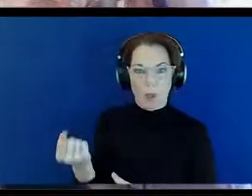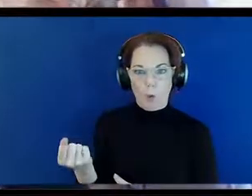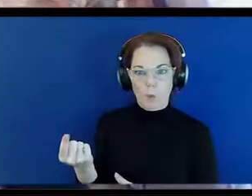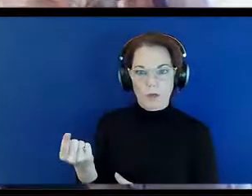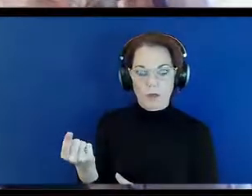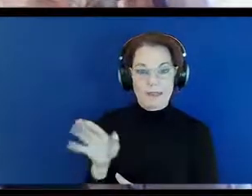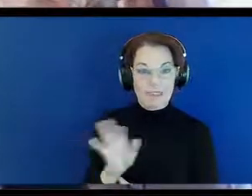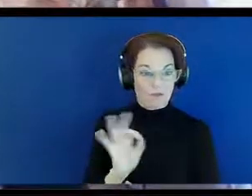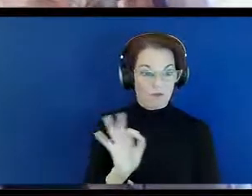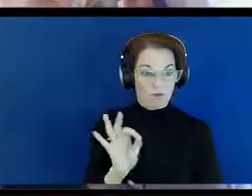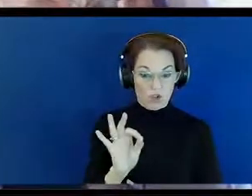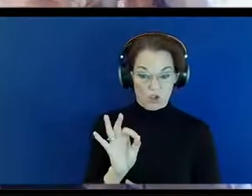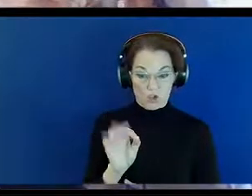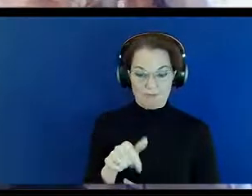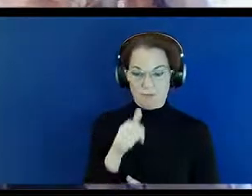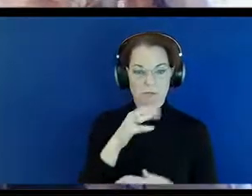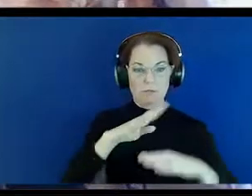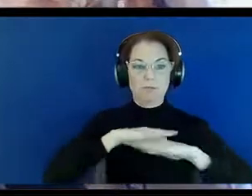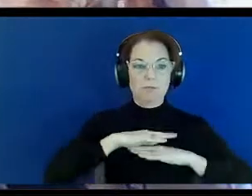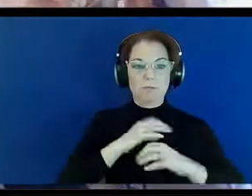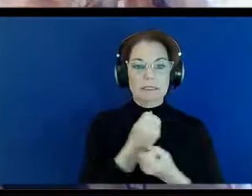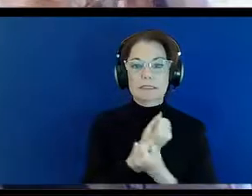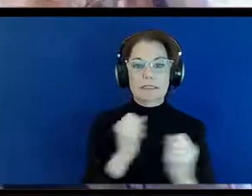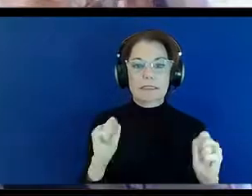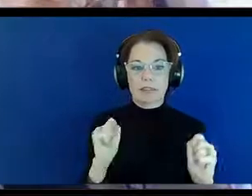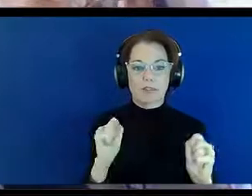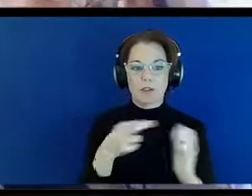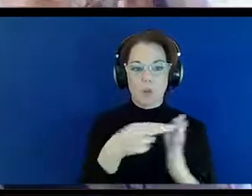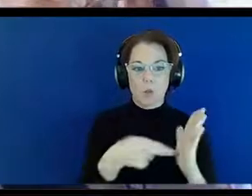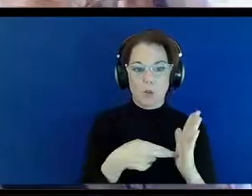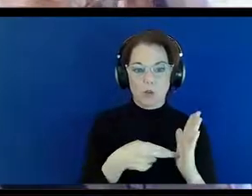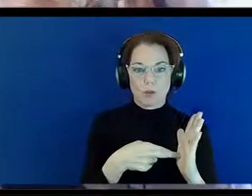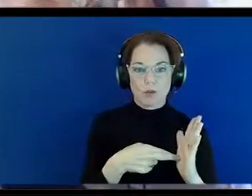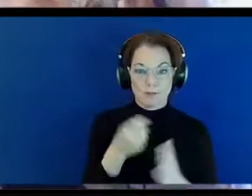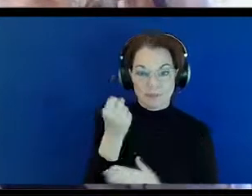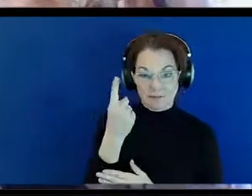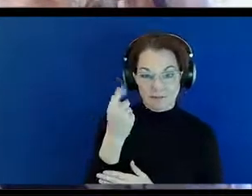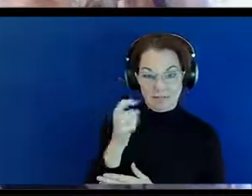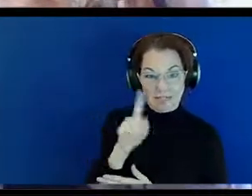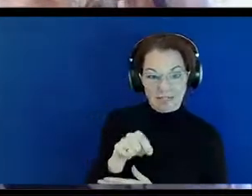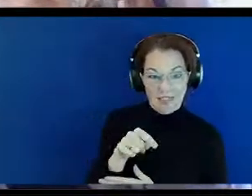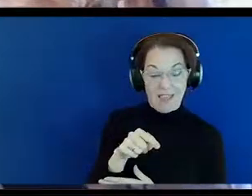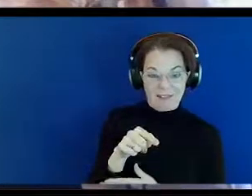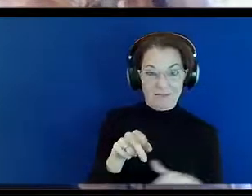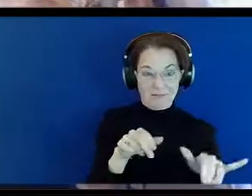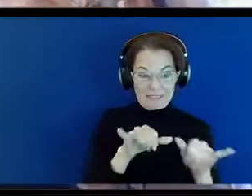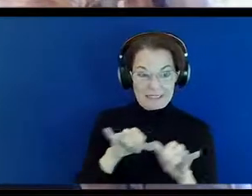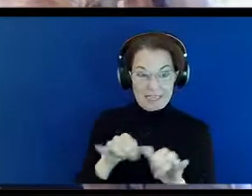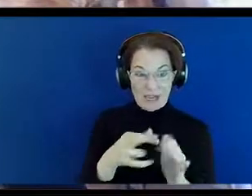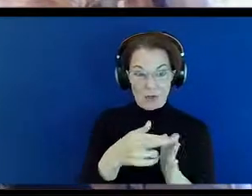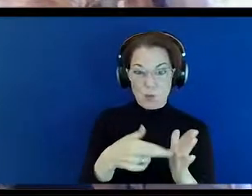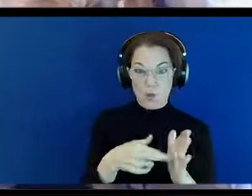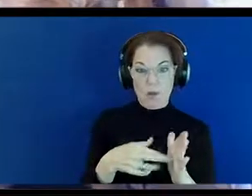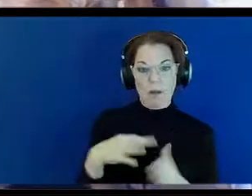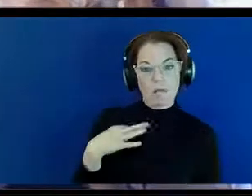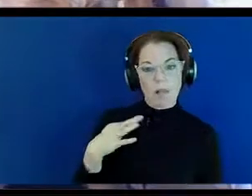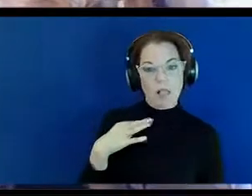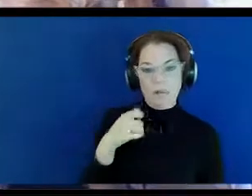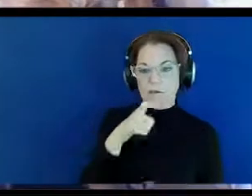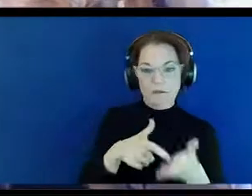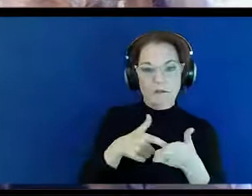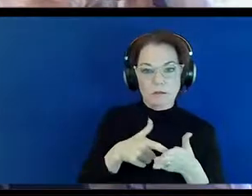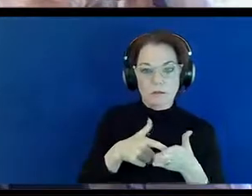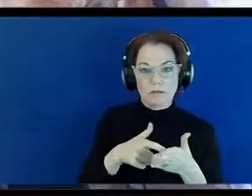storage units, and worse yet, it didn't have to because it's a voluntary standard. Thousands of children, adults,